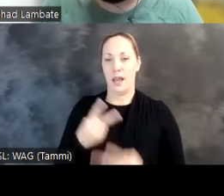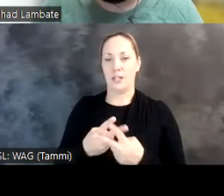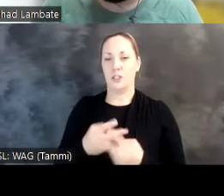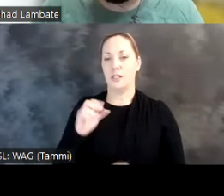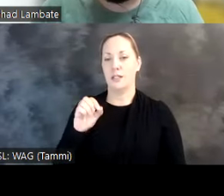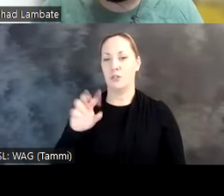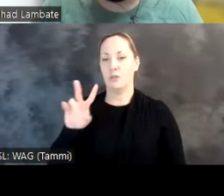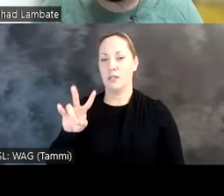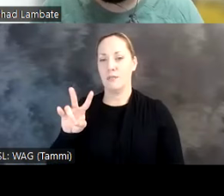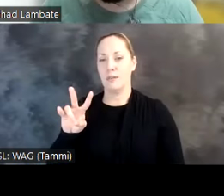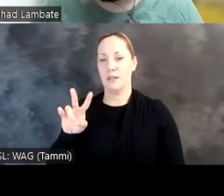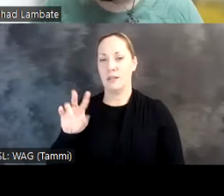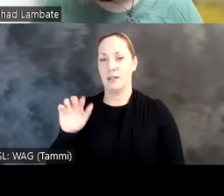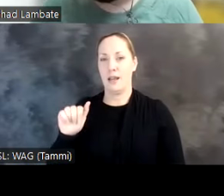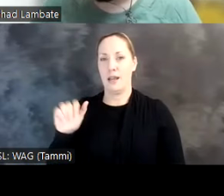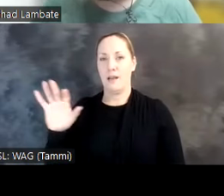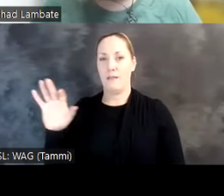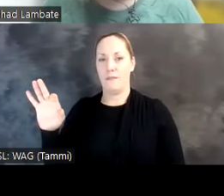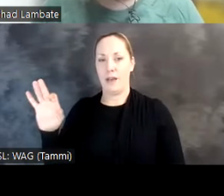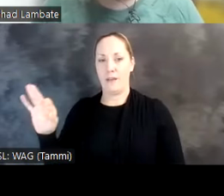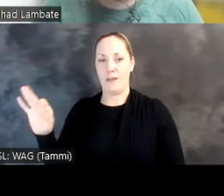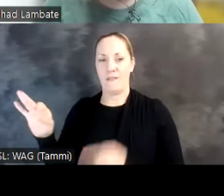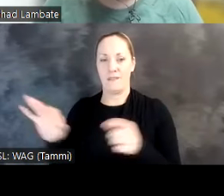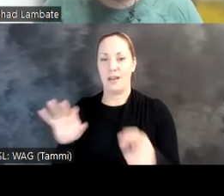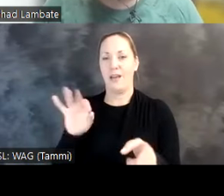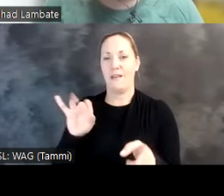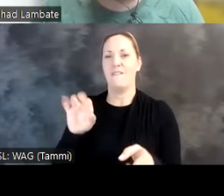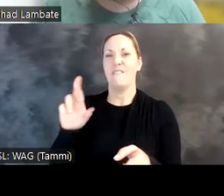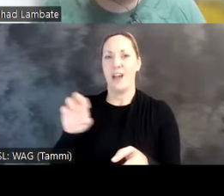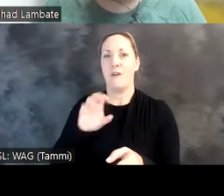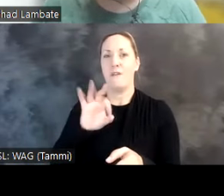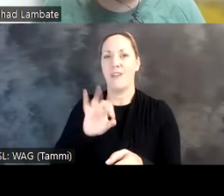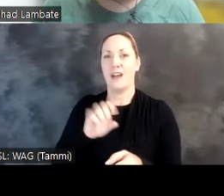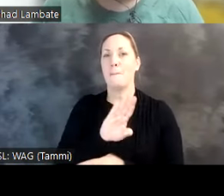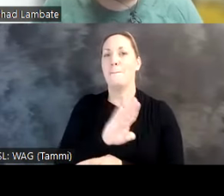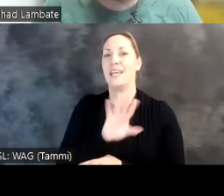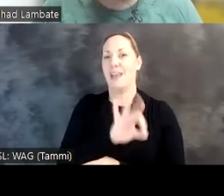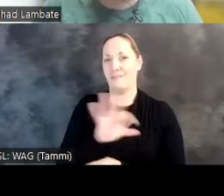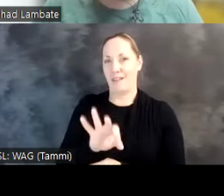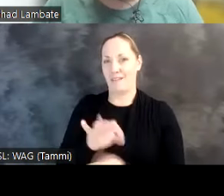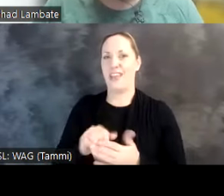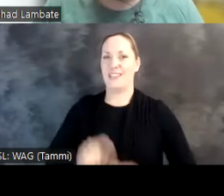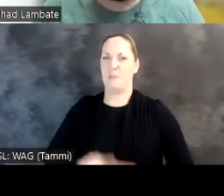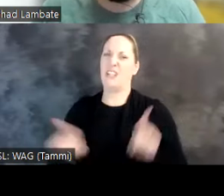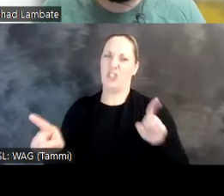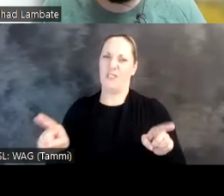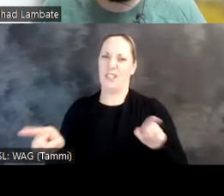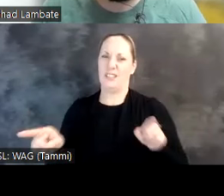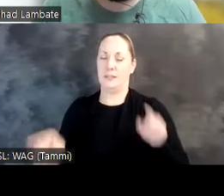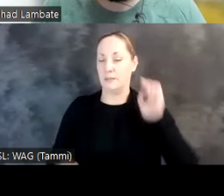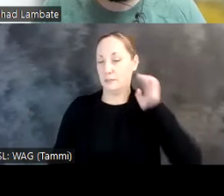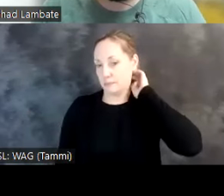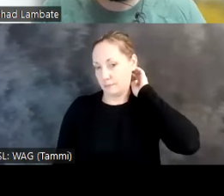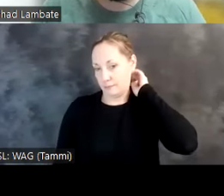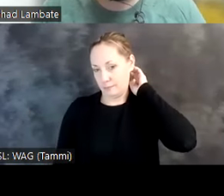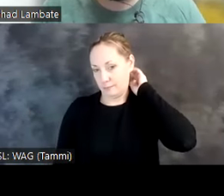#0078FF. Over there it was BFF. So that's the major difference when it comes to default focus style.